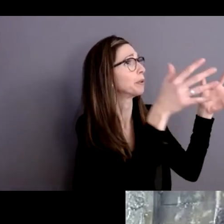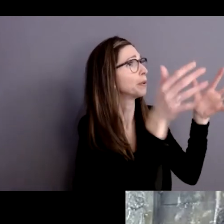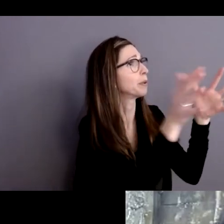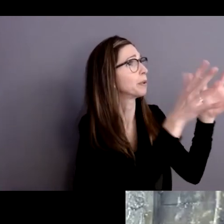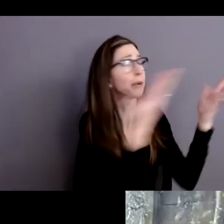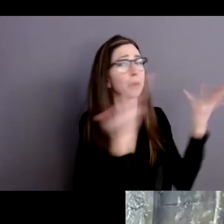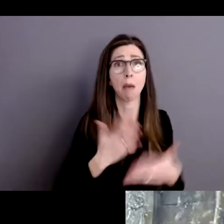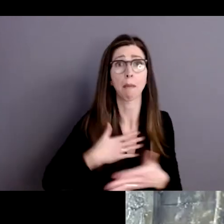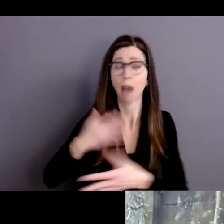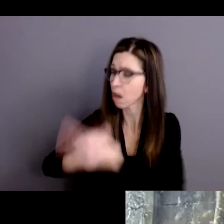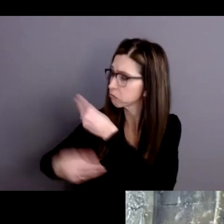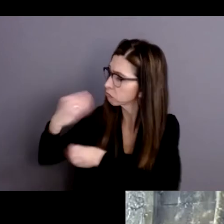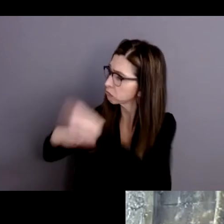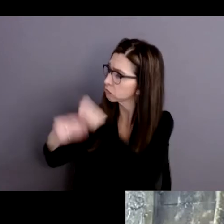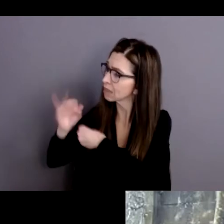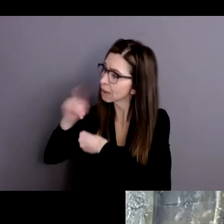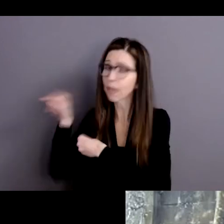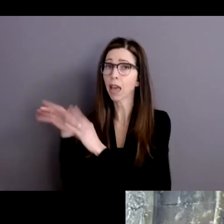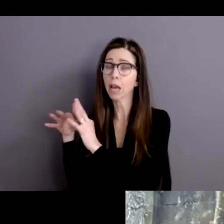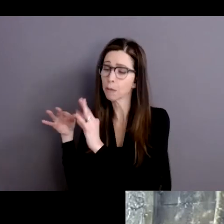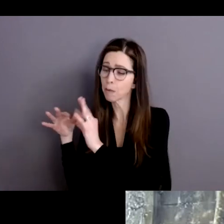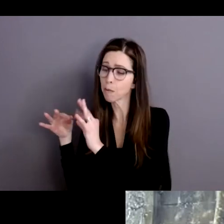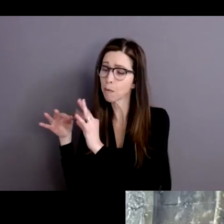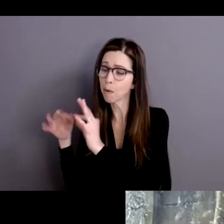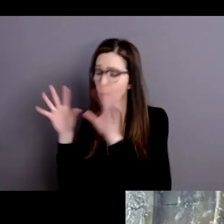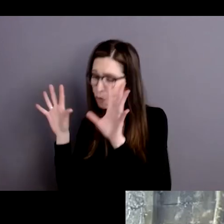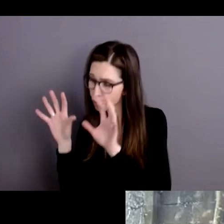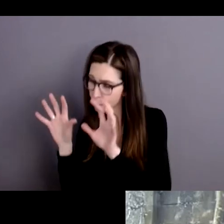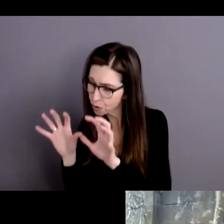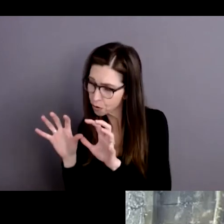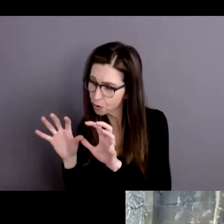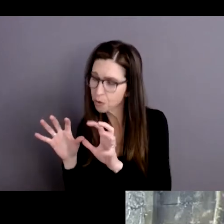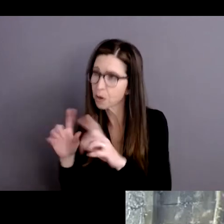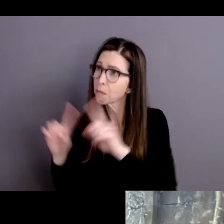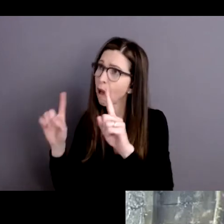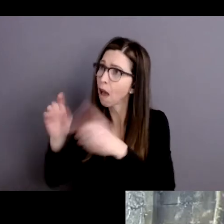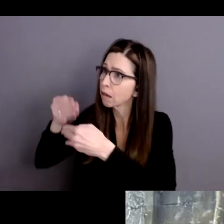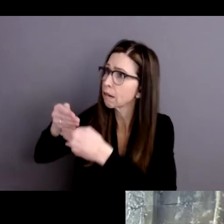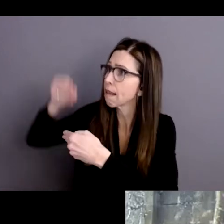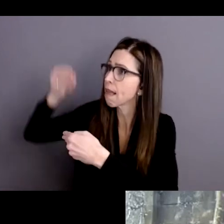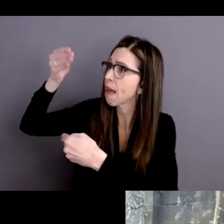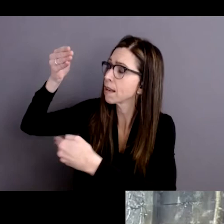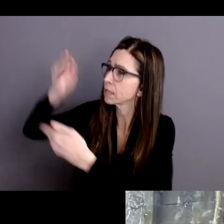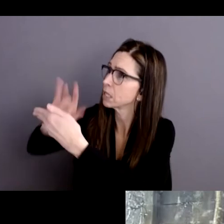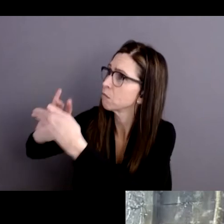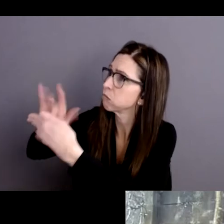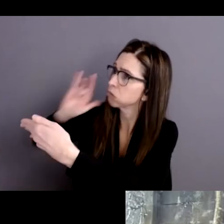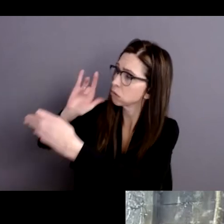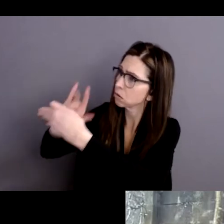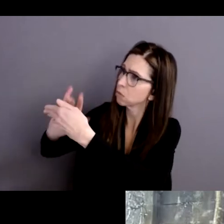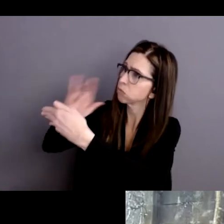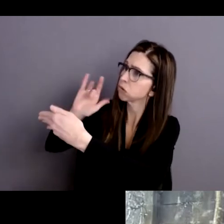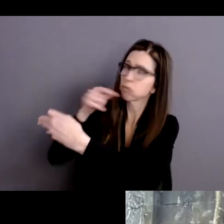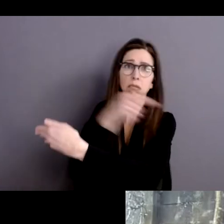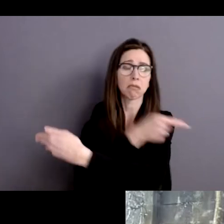Ancestors who whisper into dark shadows, glass panes reflect urban identities,